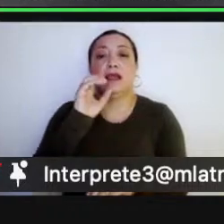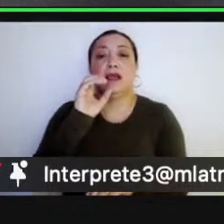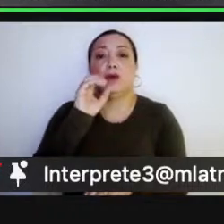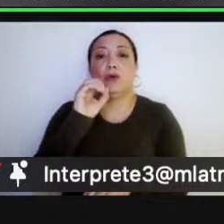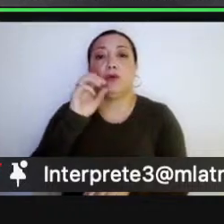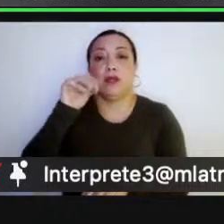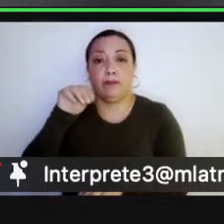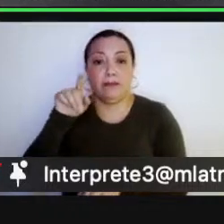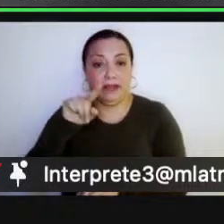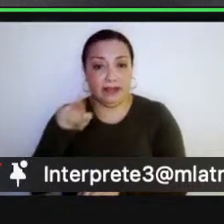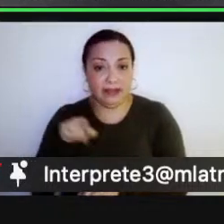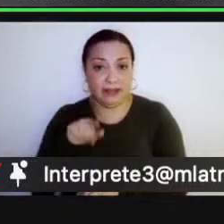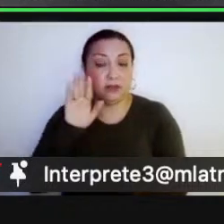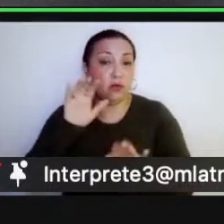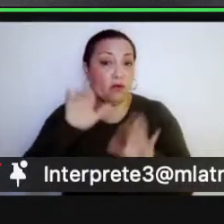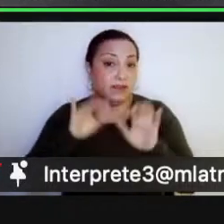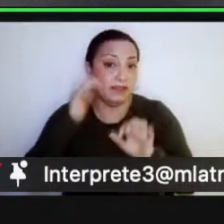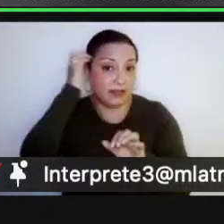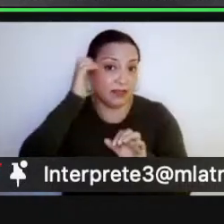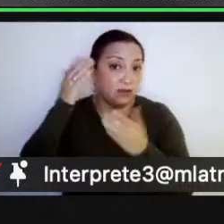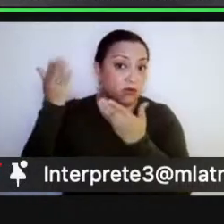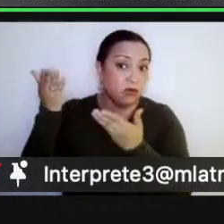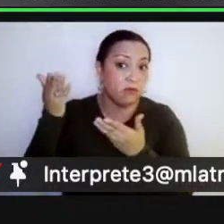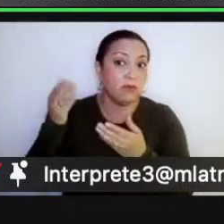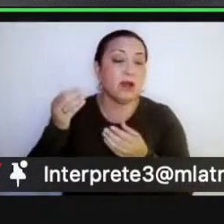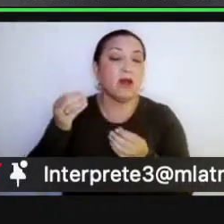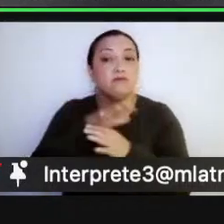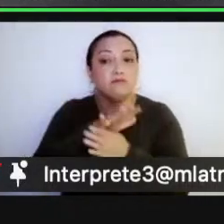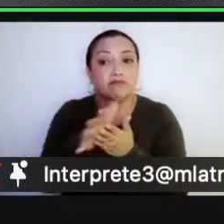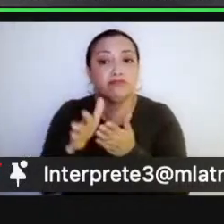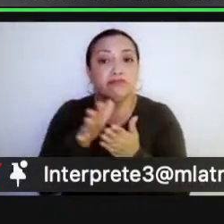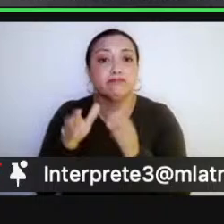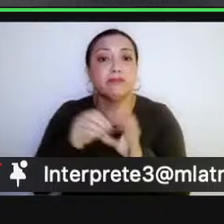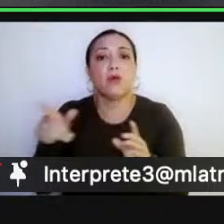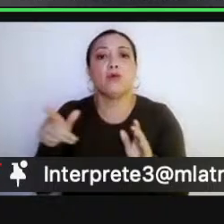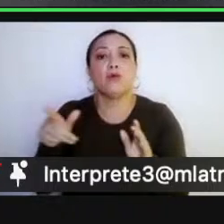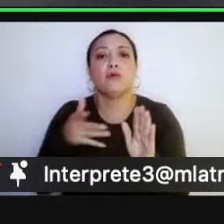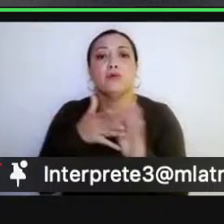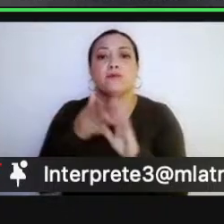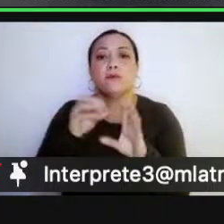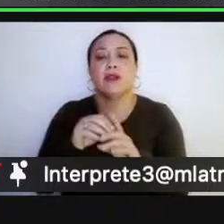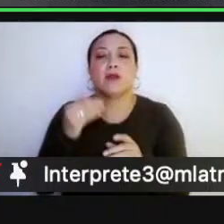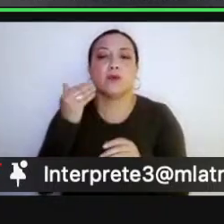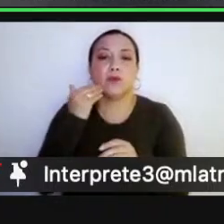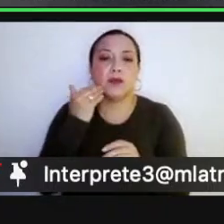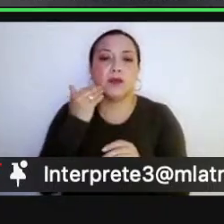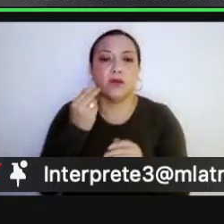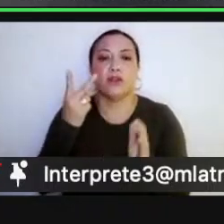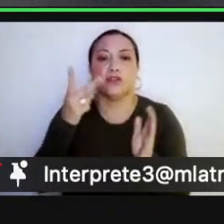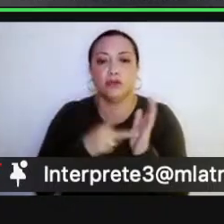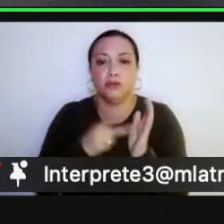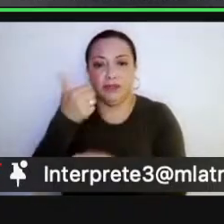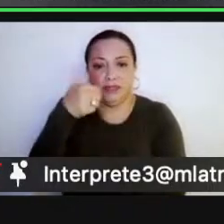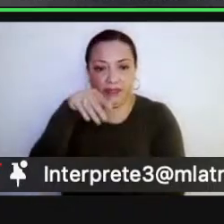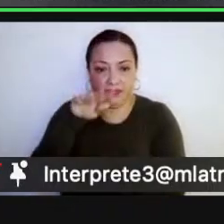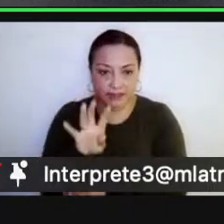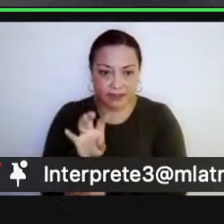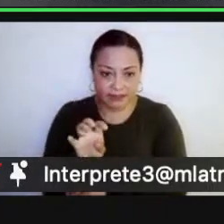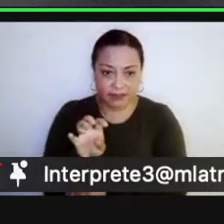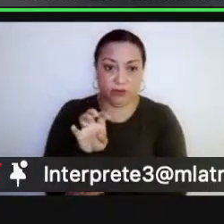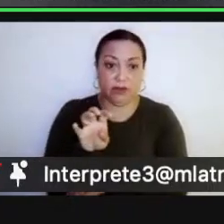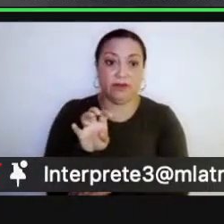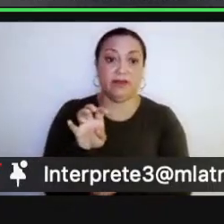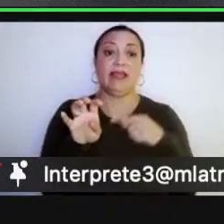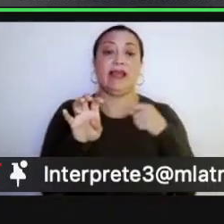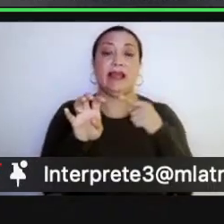roadmap, the office in Europe uh, published status support in '89,